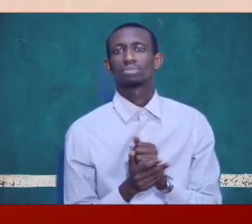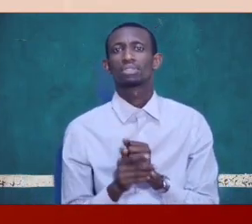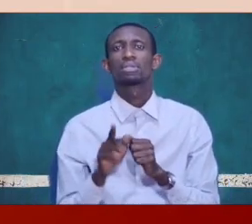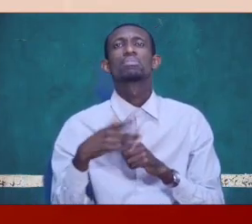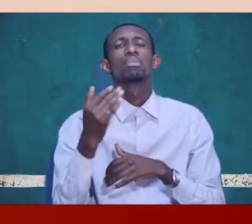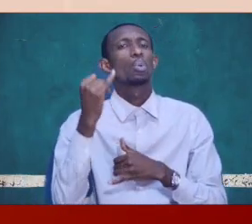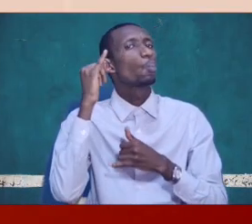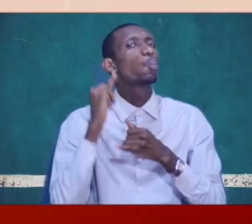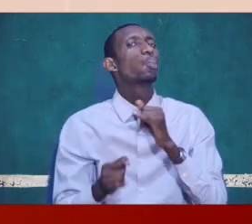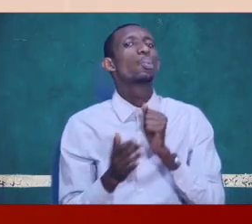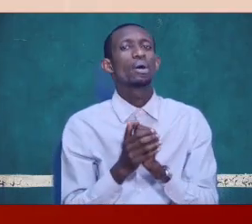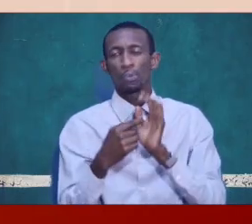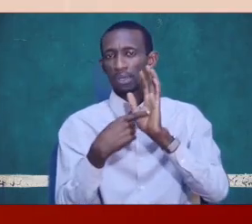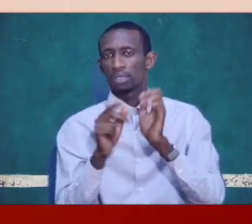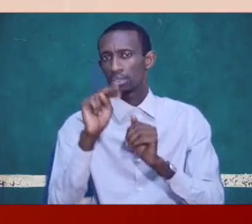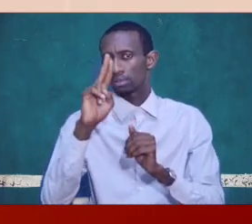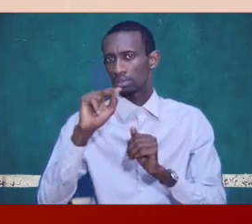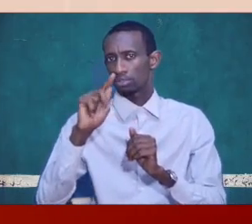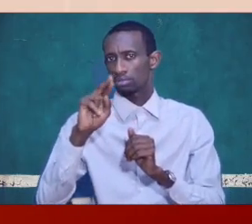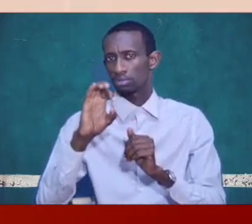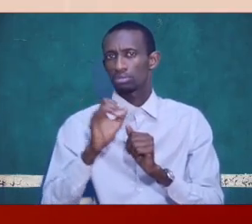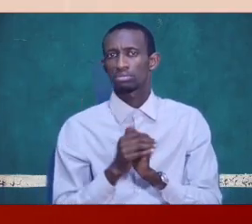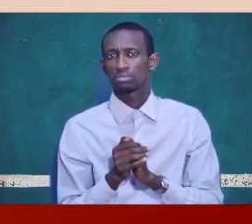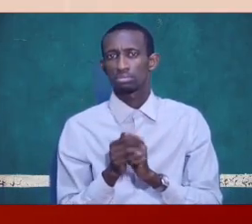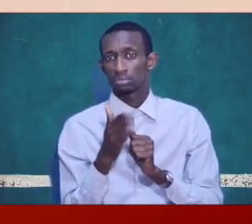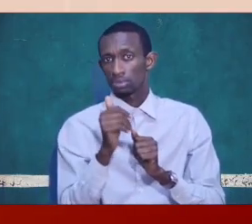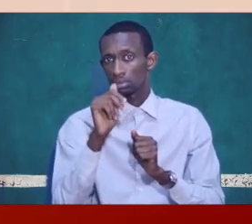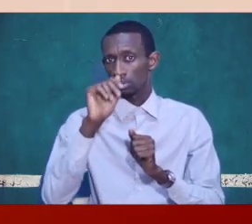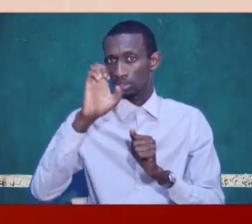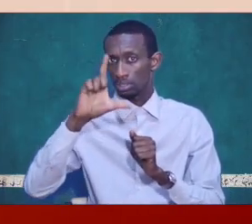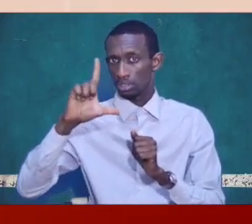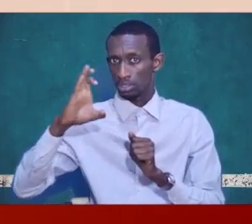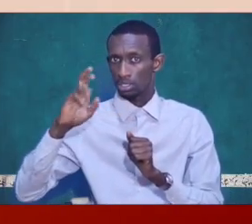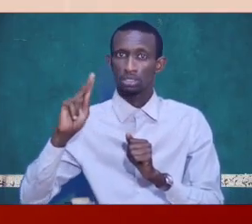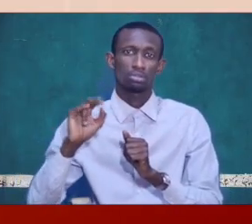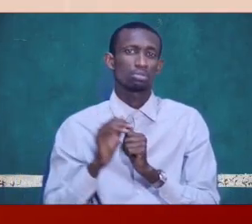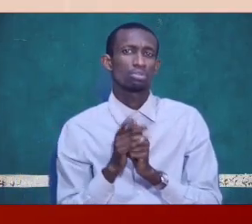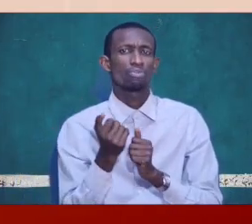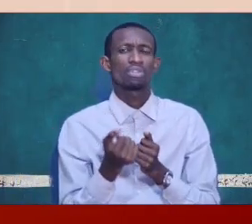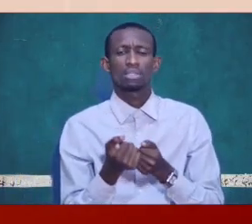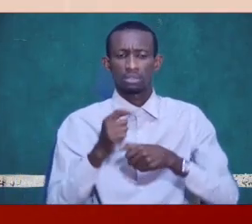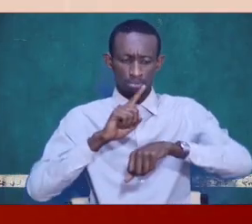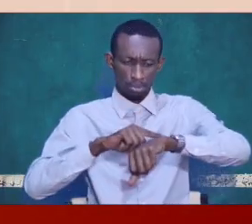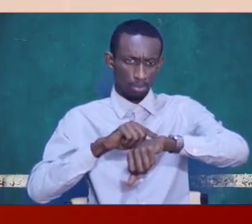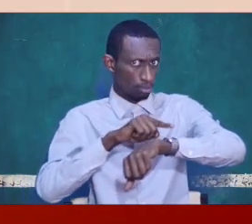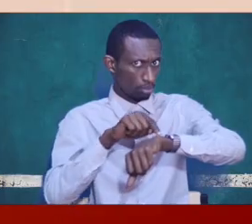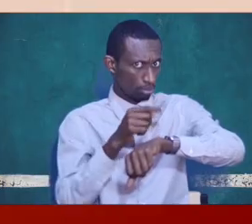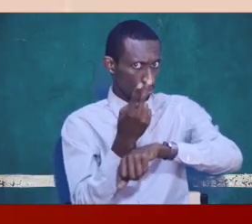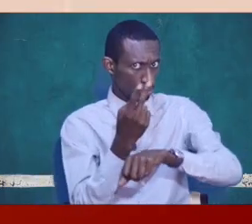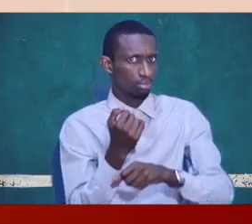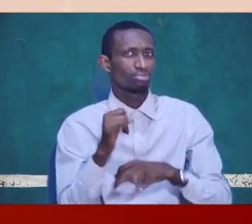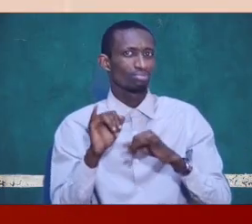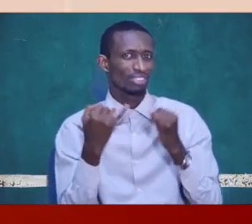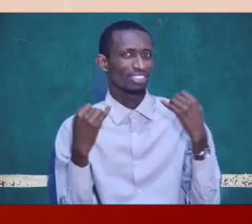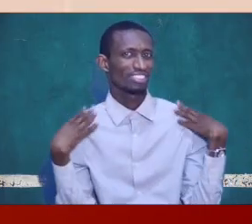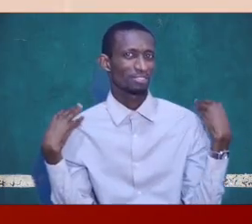complete the neutron number, protons, and electrons. You have 2 minutes to try the exercise.